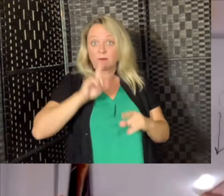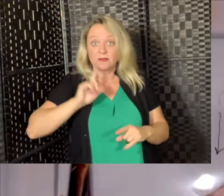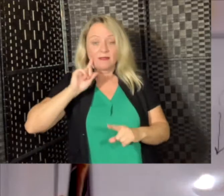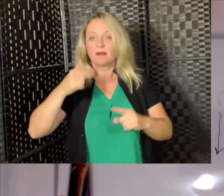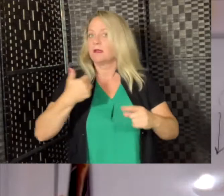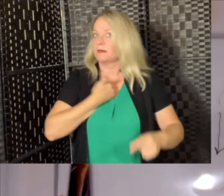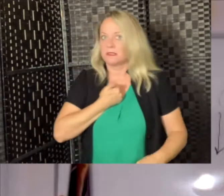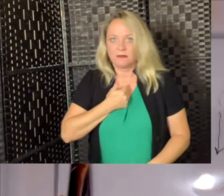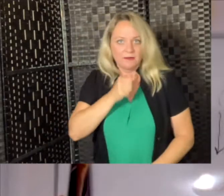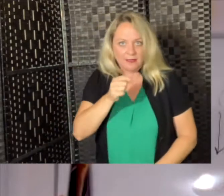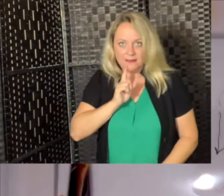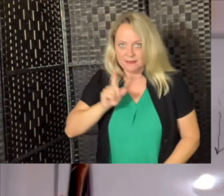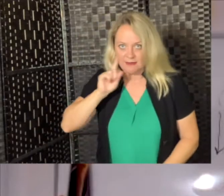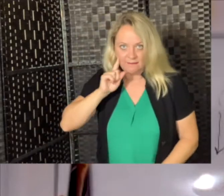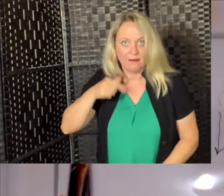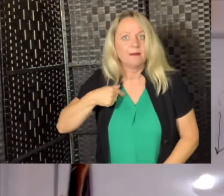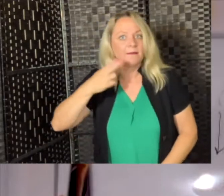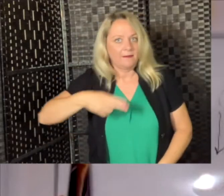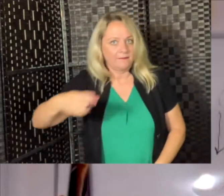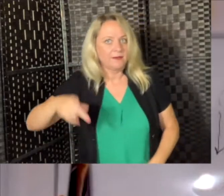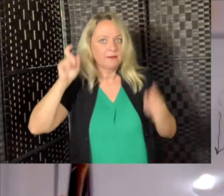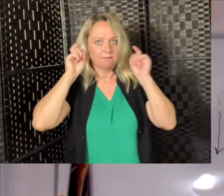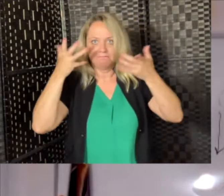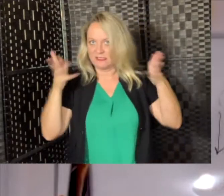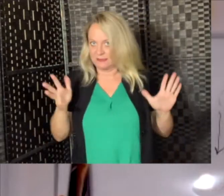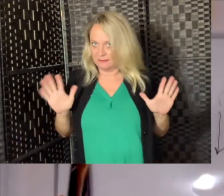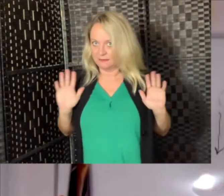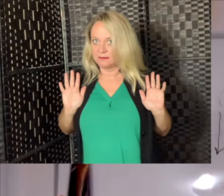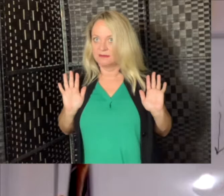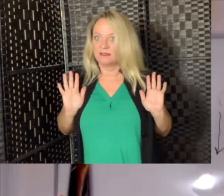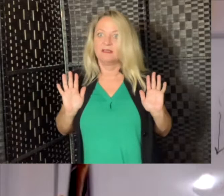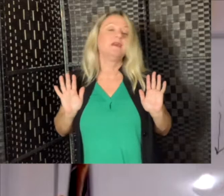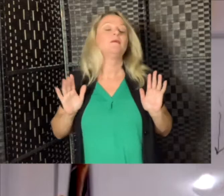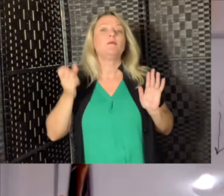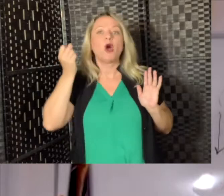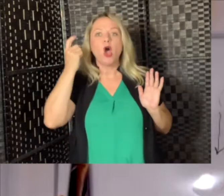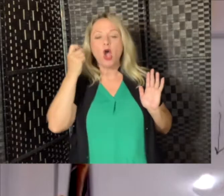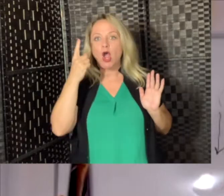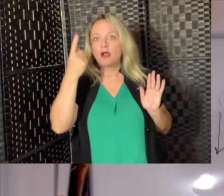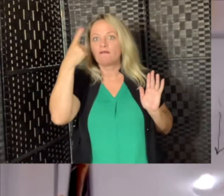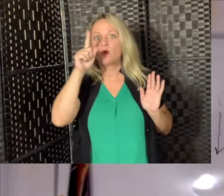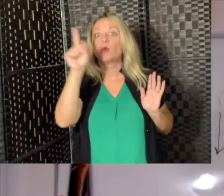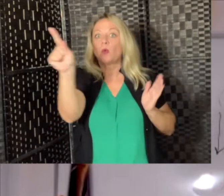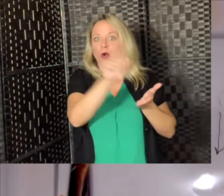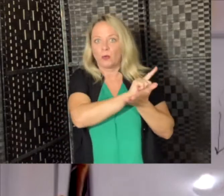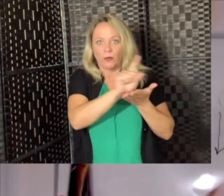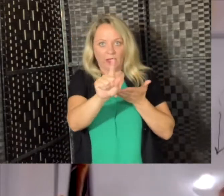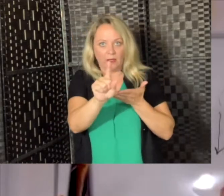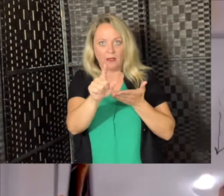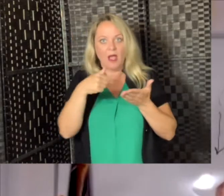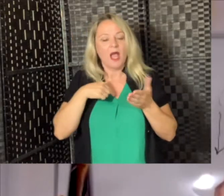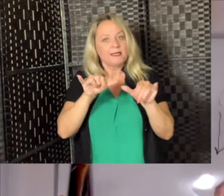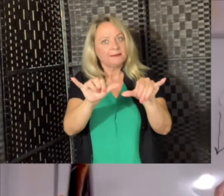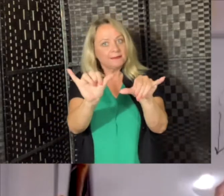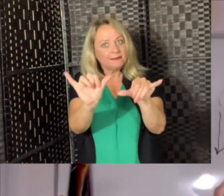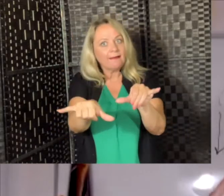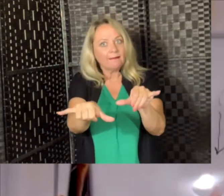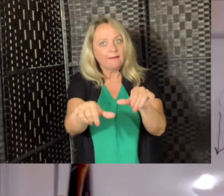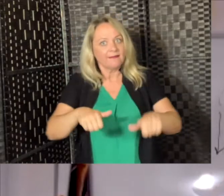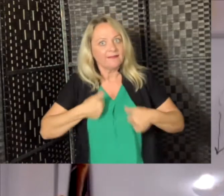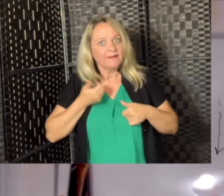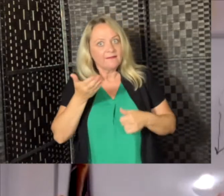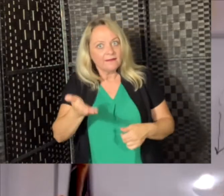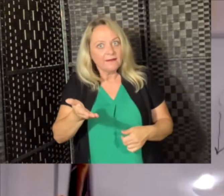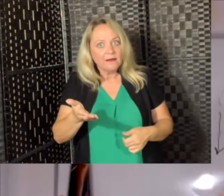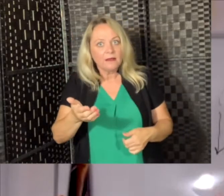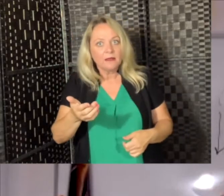hearing aids. And for a whole week, and it was only for a week, I